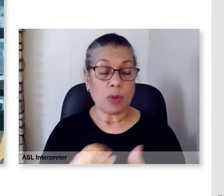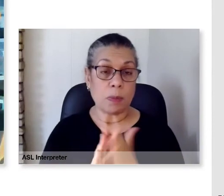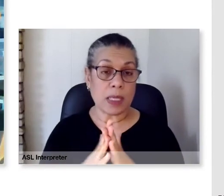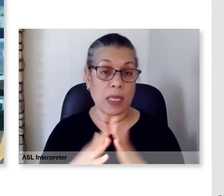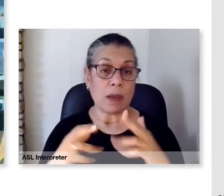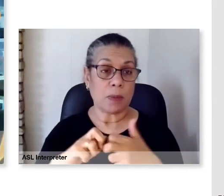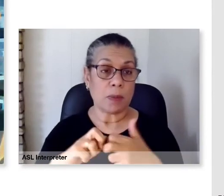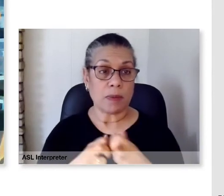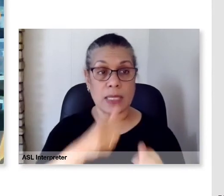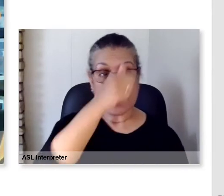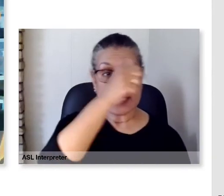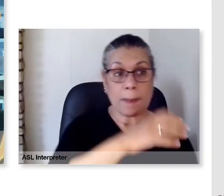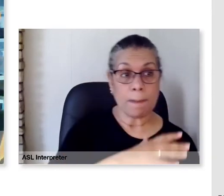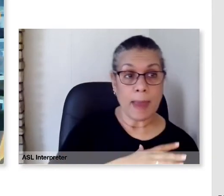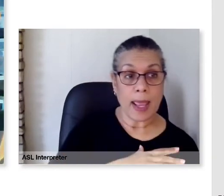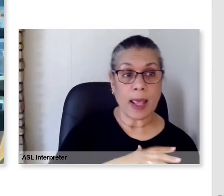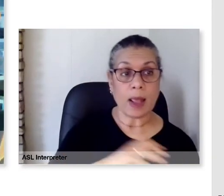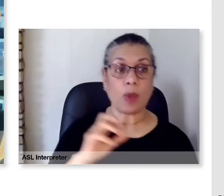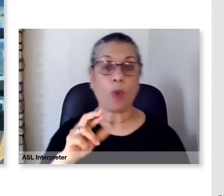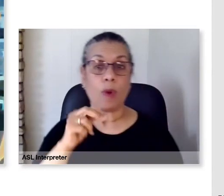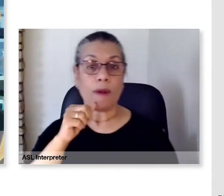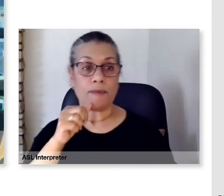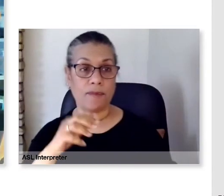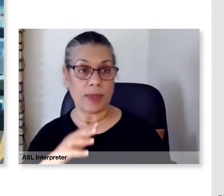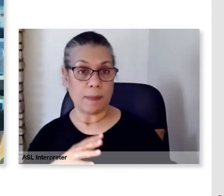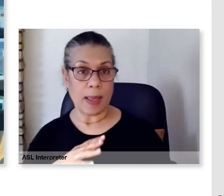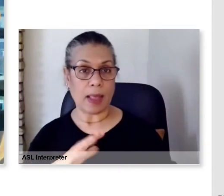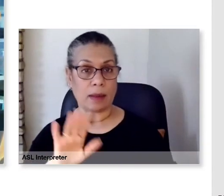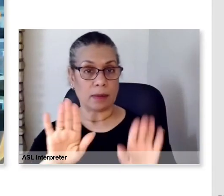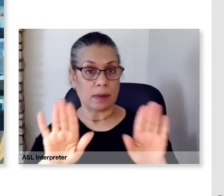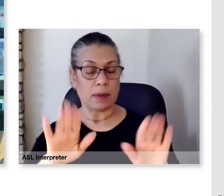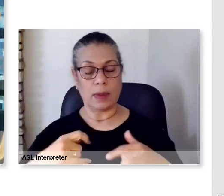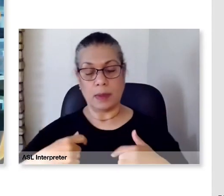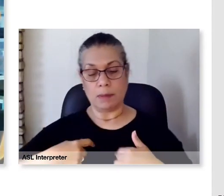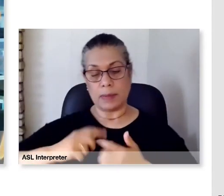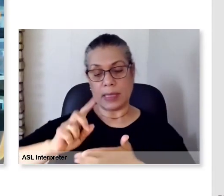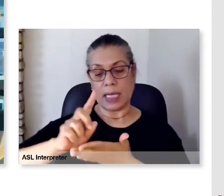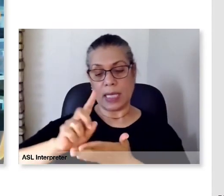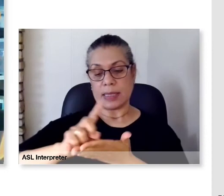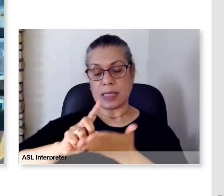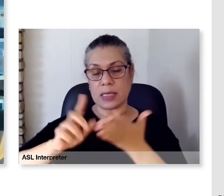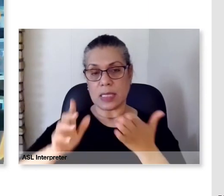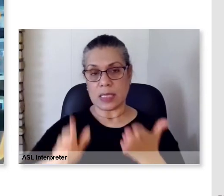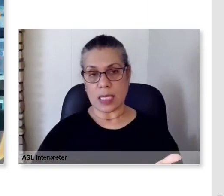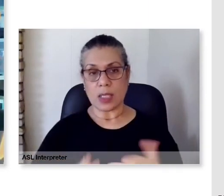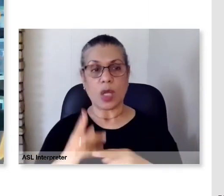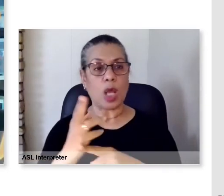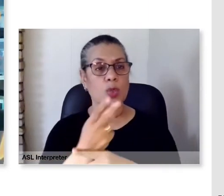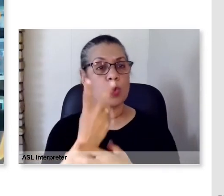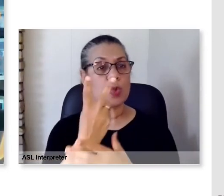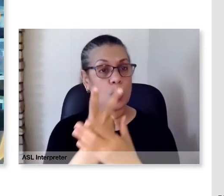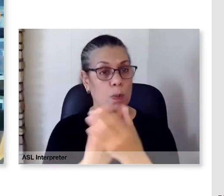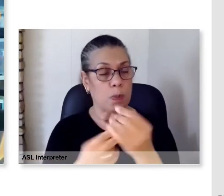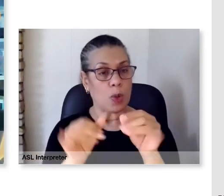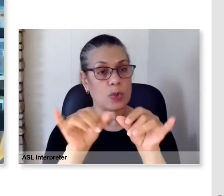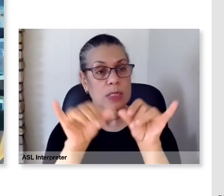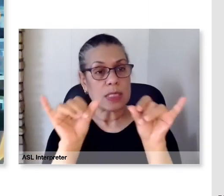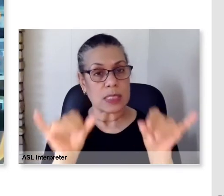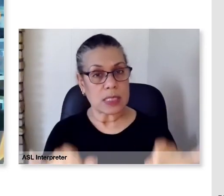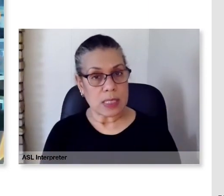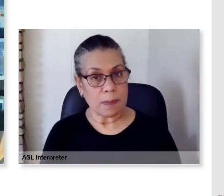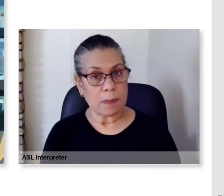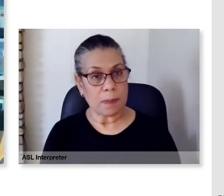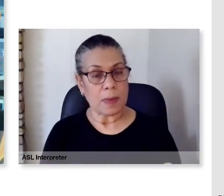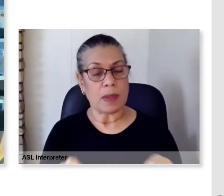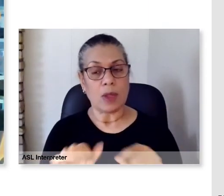or a female. So as a designer, although I use both systems that they are trained based